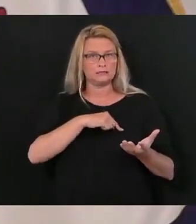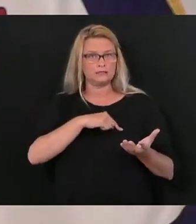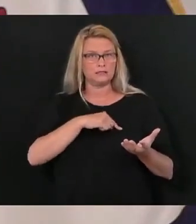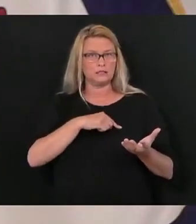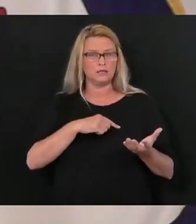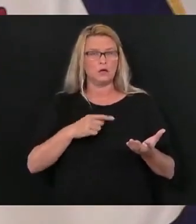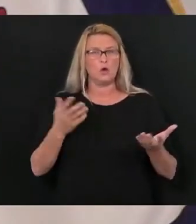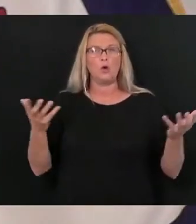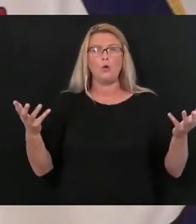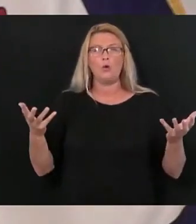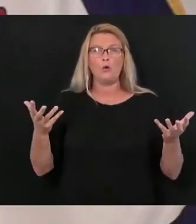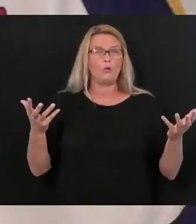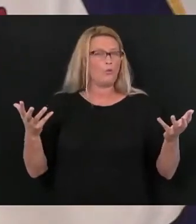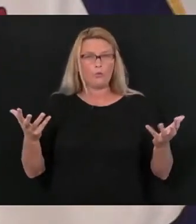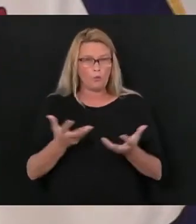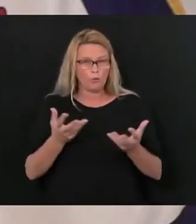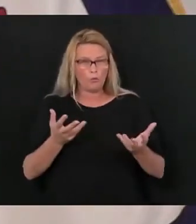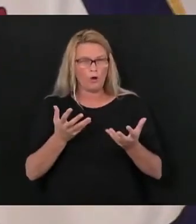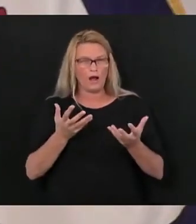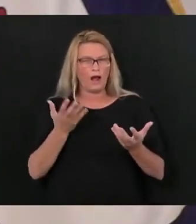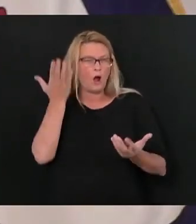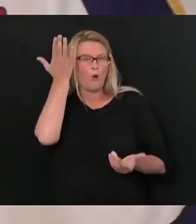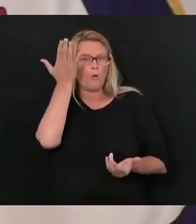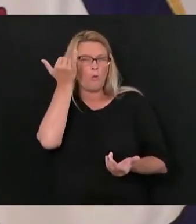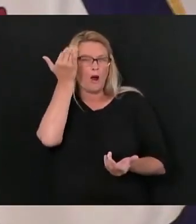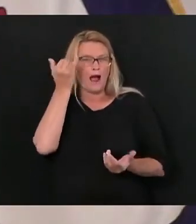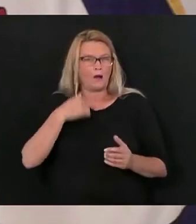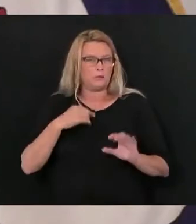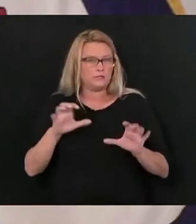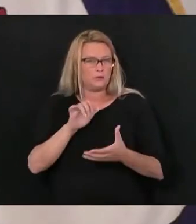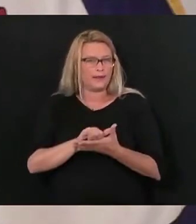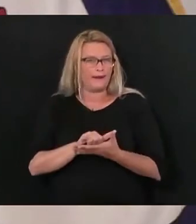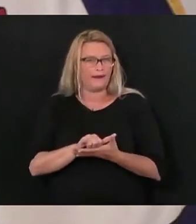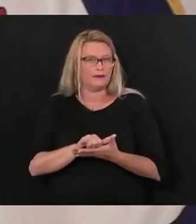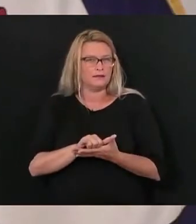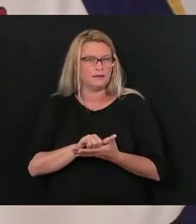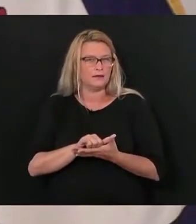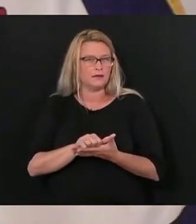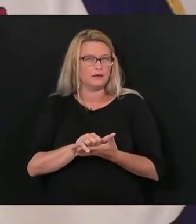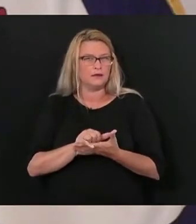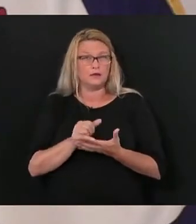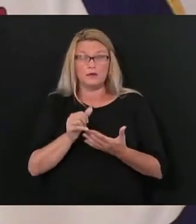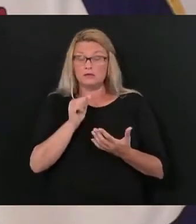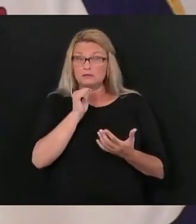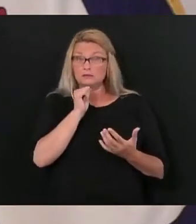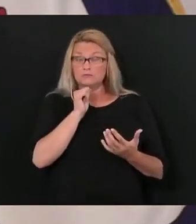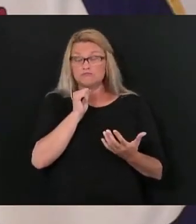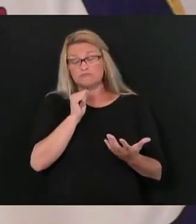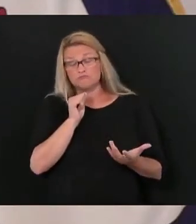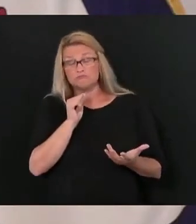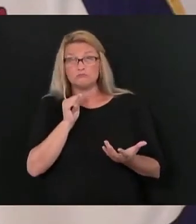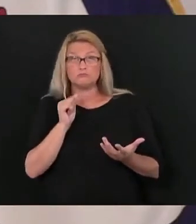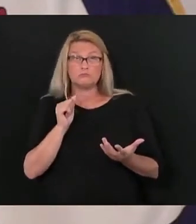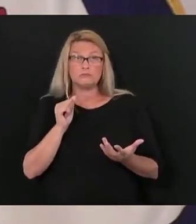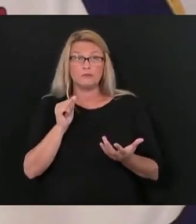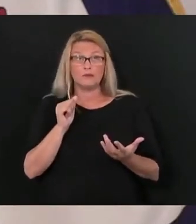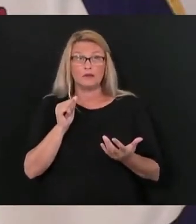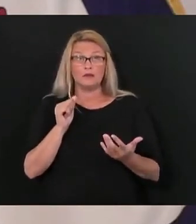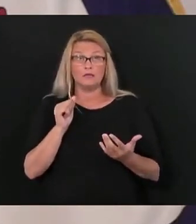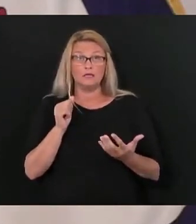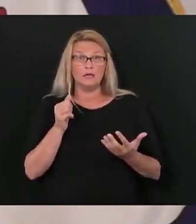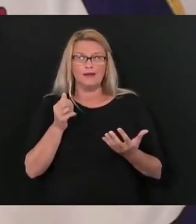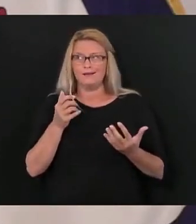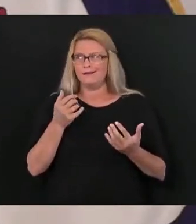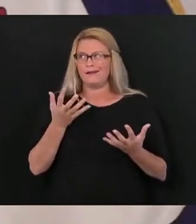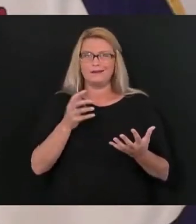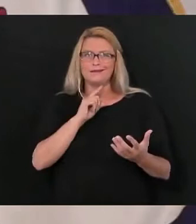the underlying thing here? The underlying thing here is not so much, well, let's just get us back to